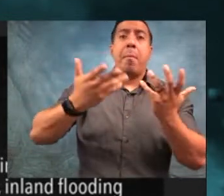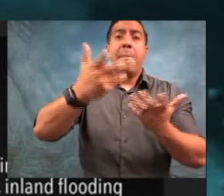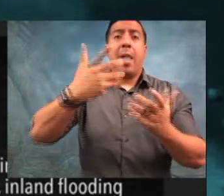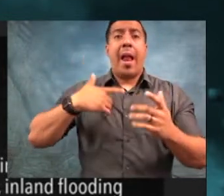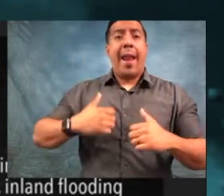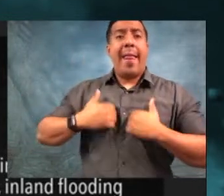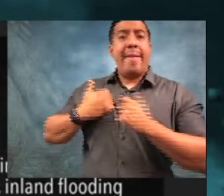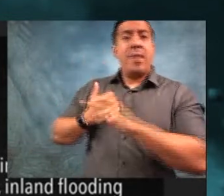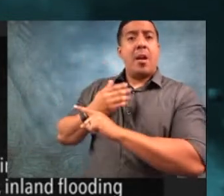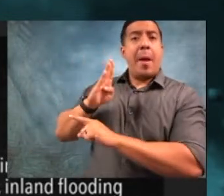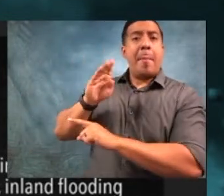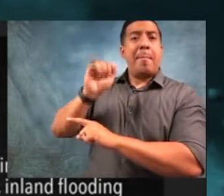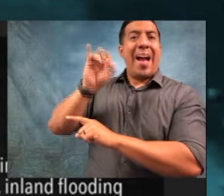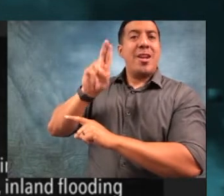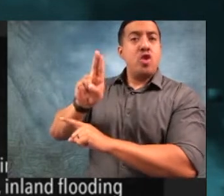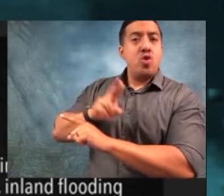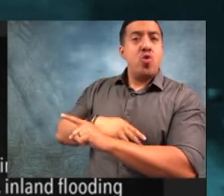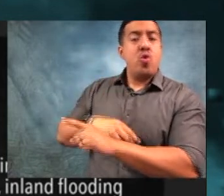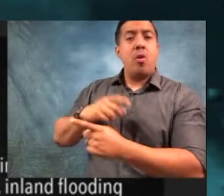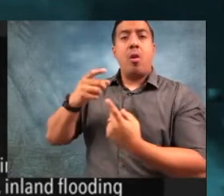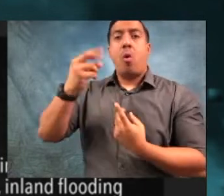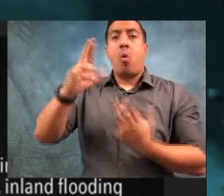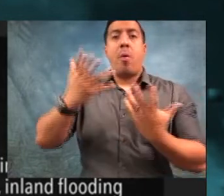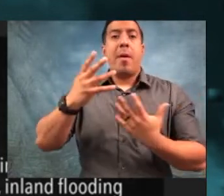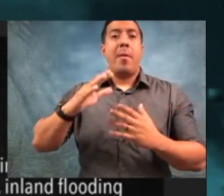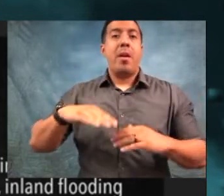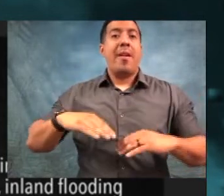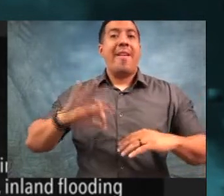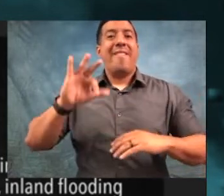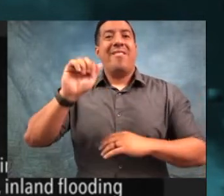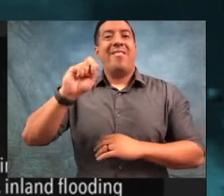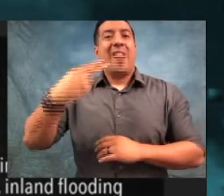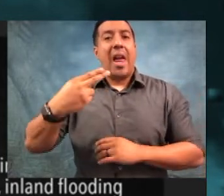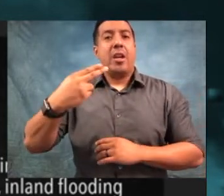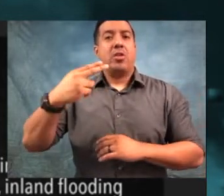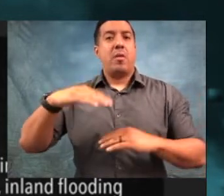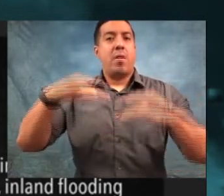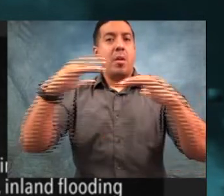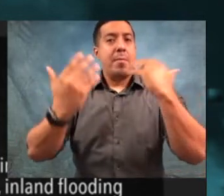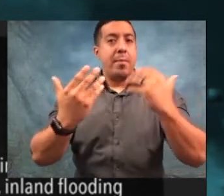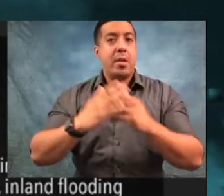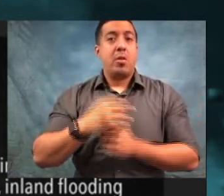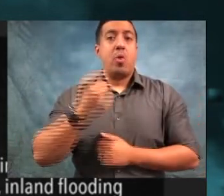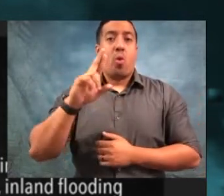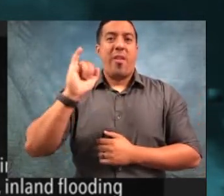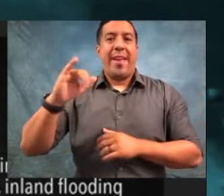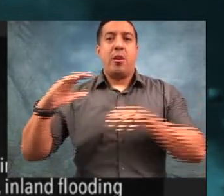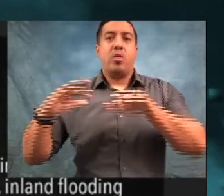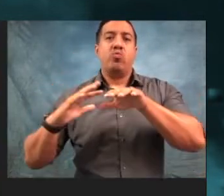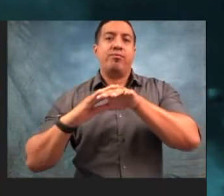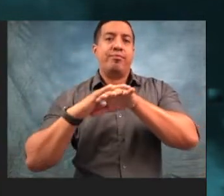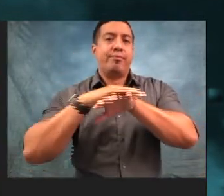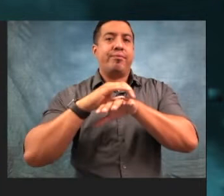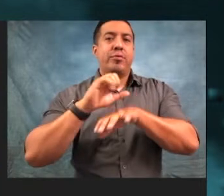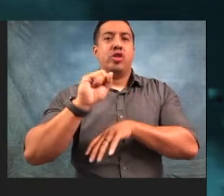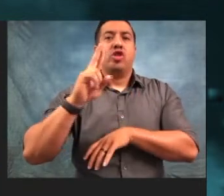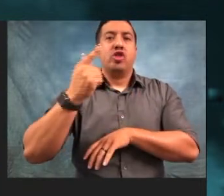bayou or just flash flooding? And then rip currents can be dangerous at the coast as well.